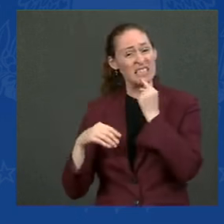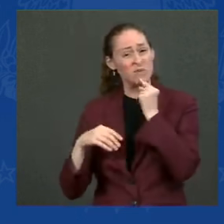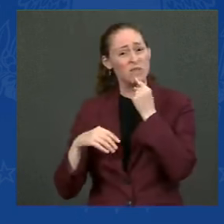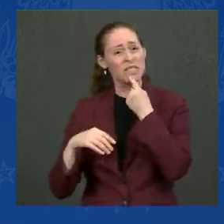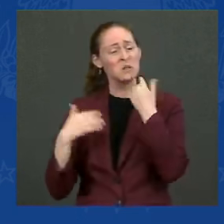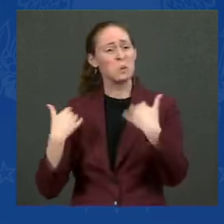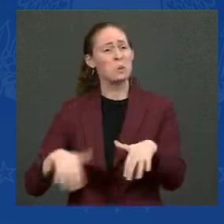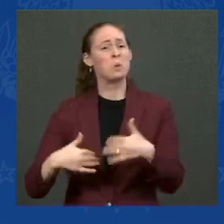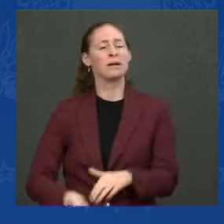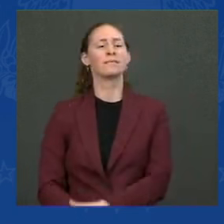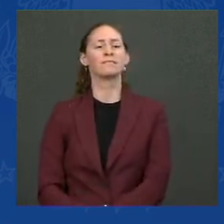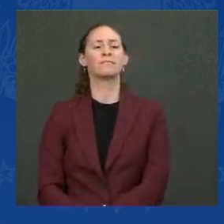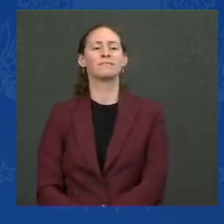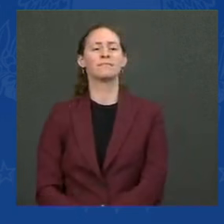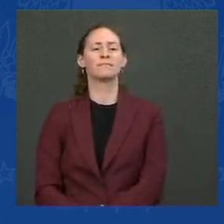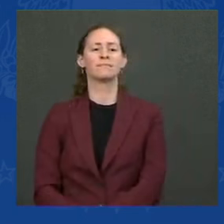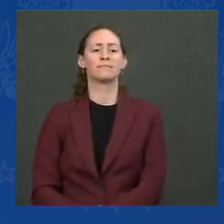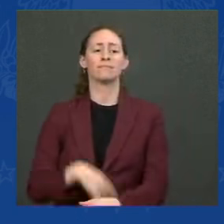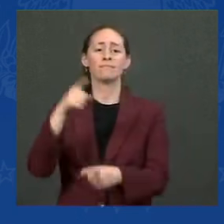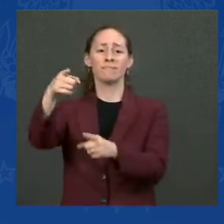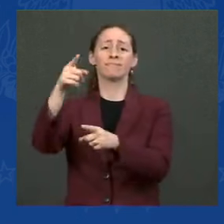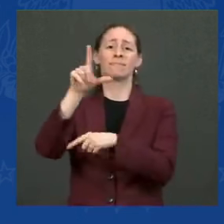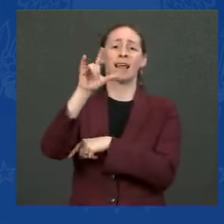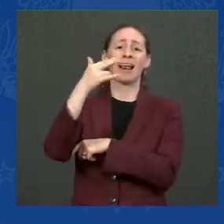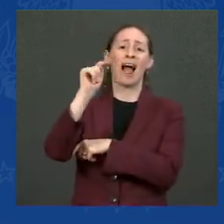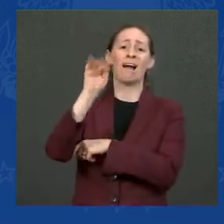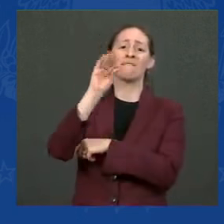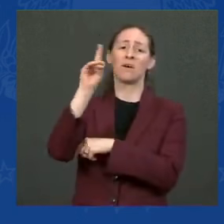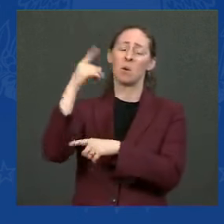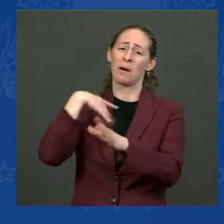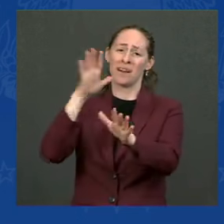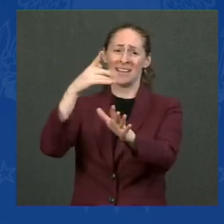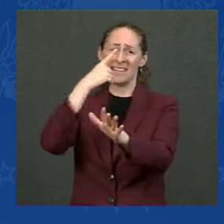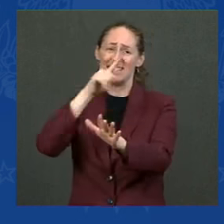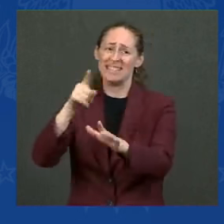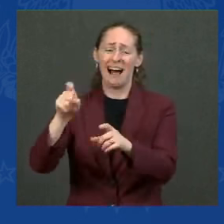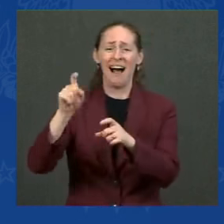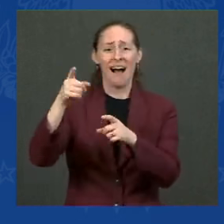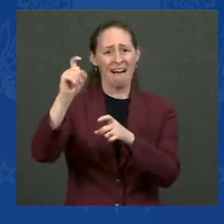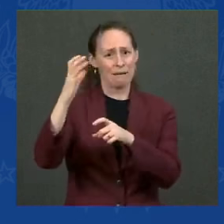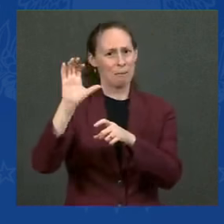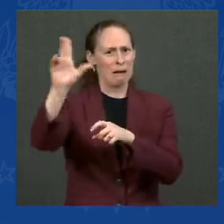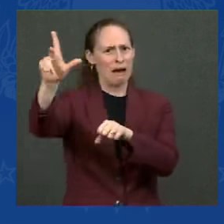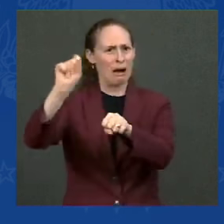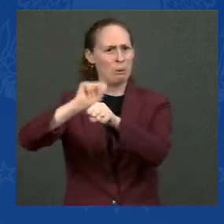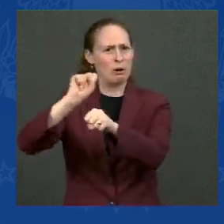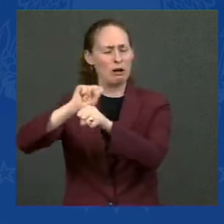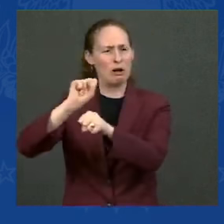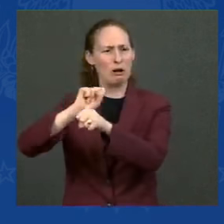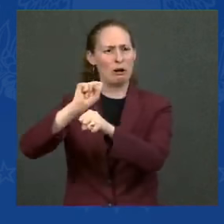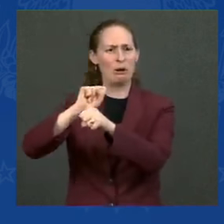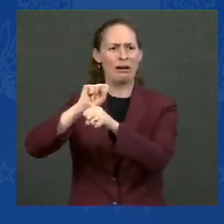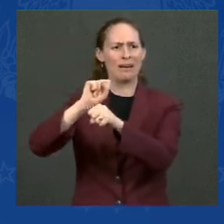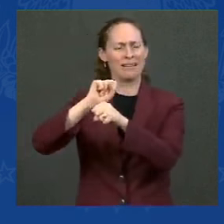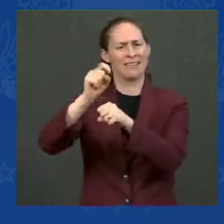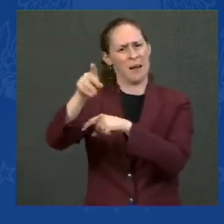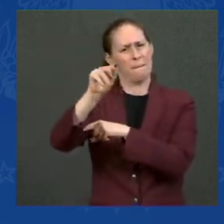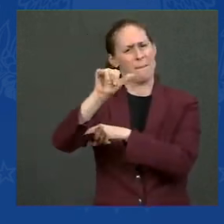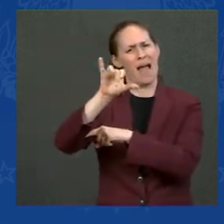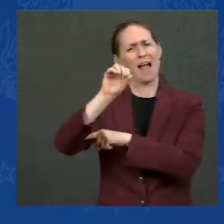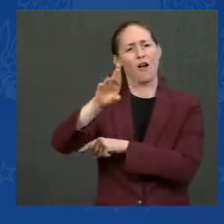said, please go back to work, I'm going to get in trouble. She had to leave. But Mayor Lightfoot, the same thing. And Elk Grove, Mayor